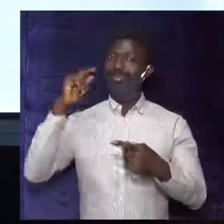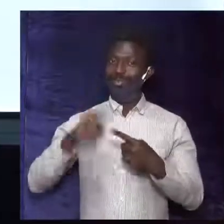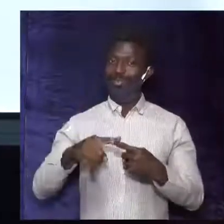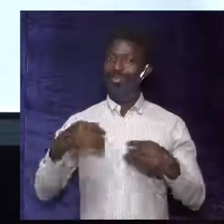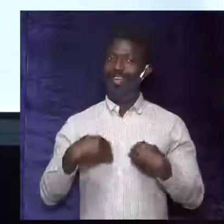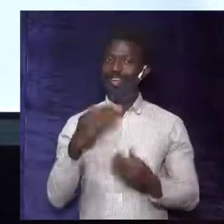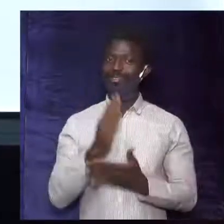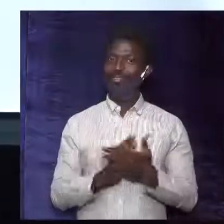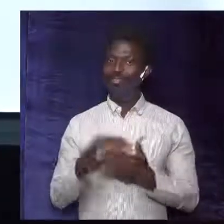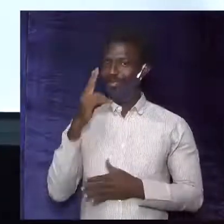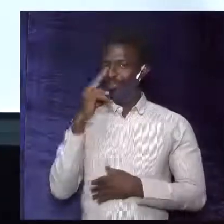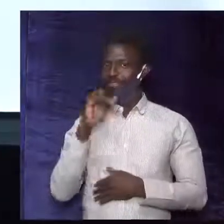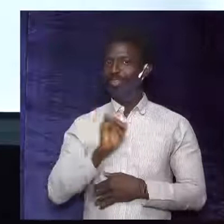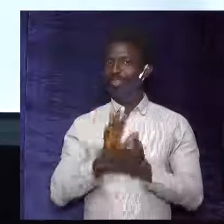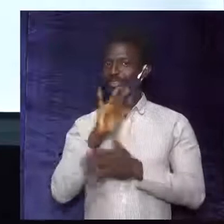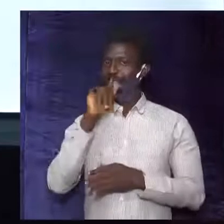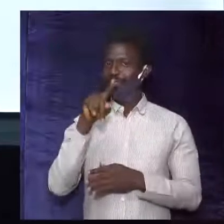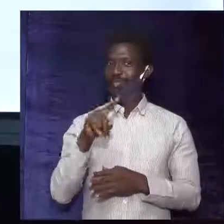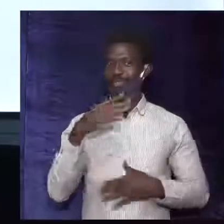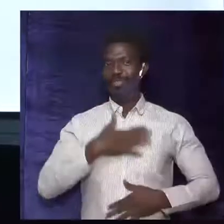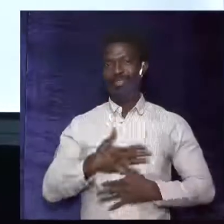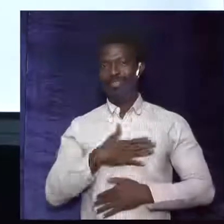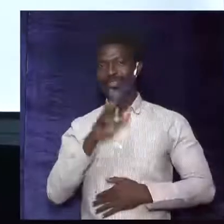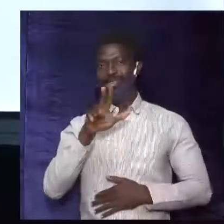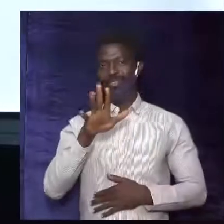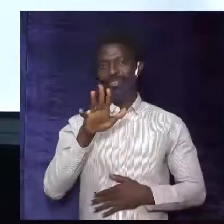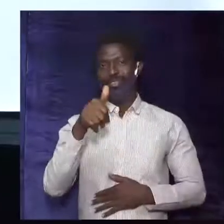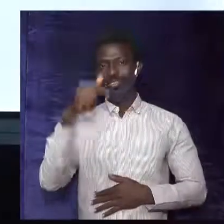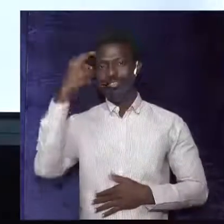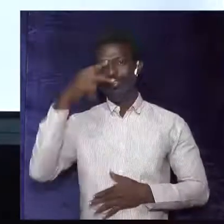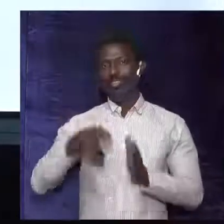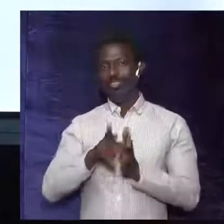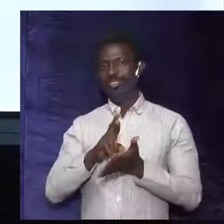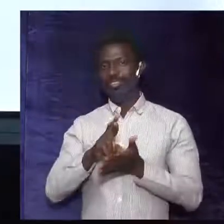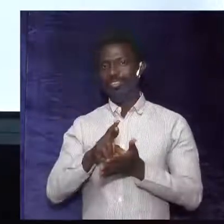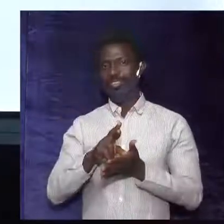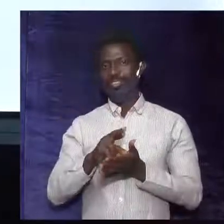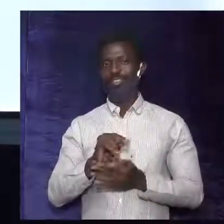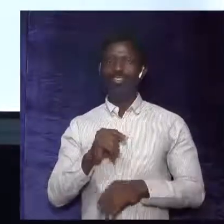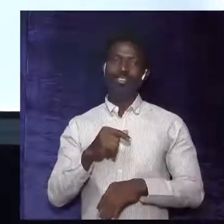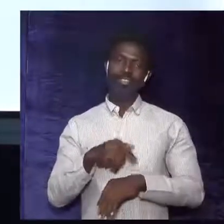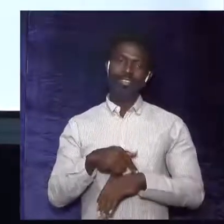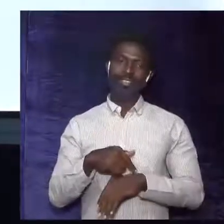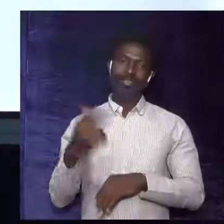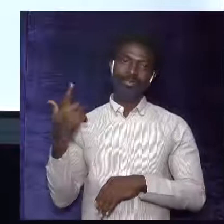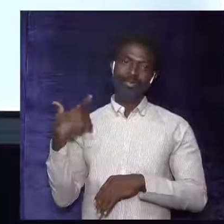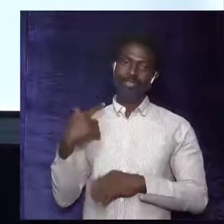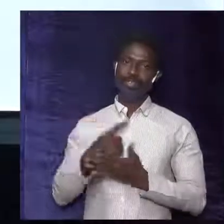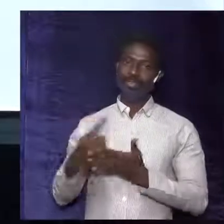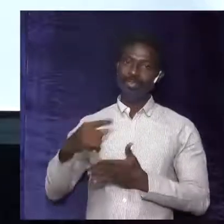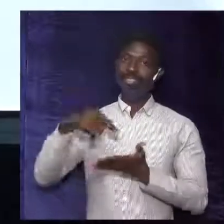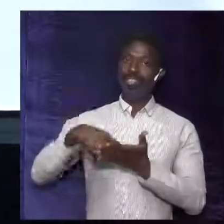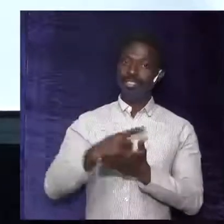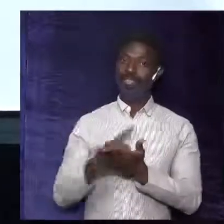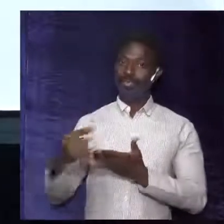have some fun. I believe you enjoyed yourself revising a lot of the topics that we have taught before during our revision session last